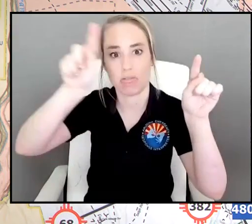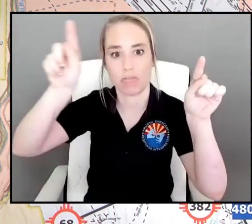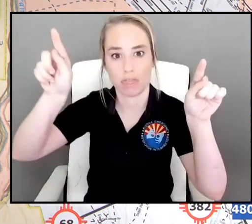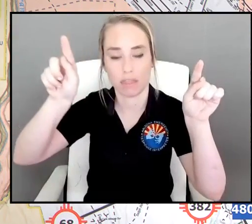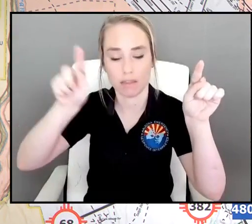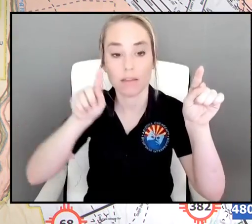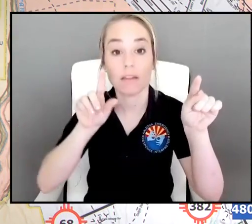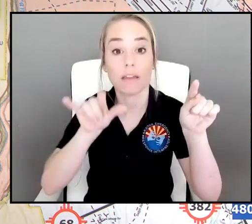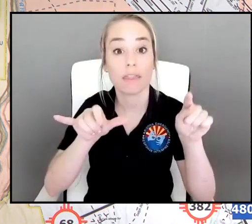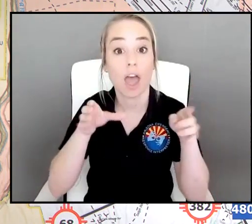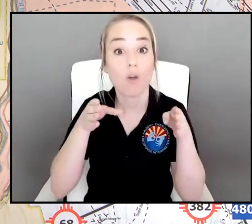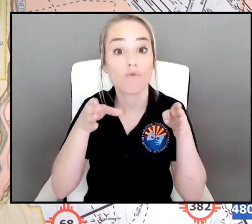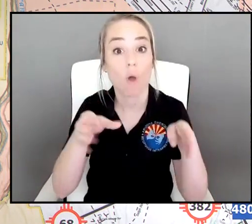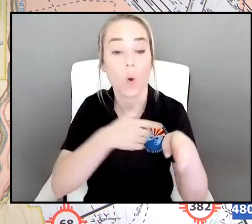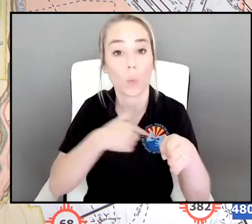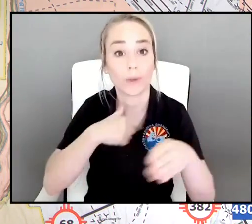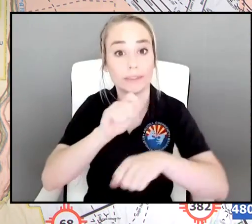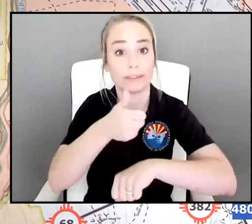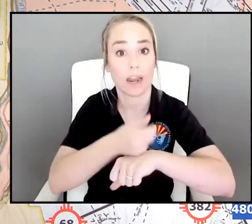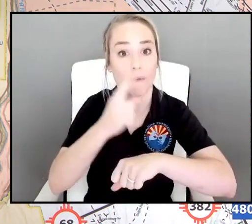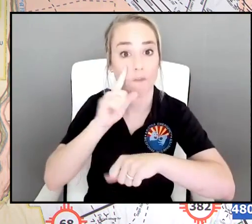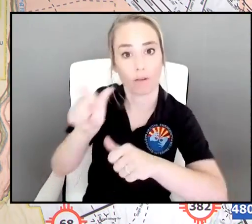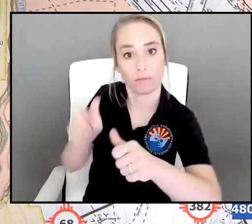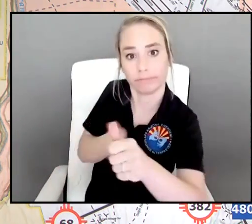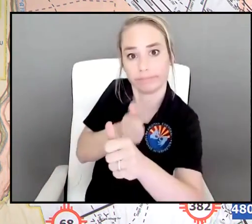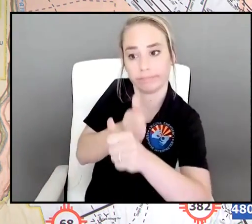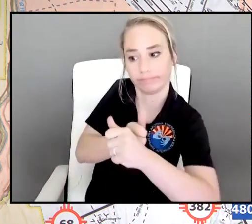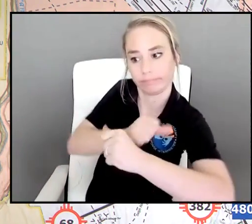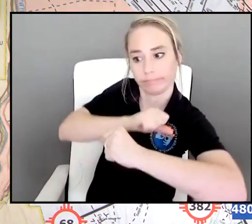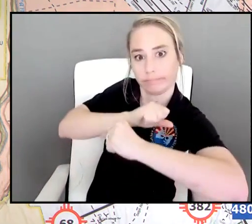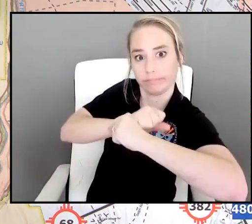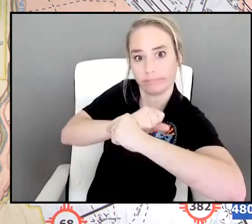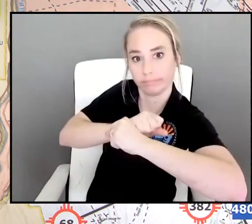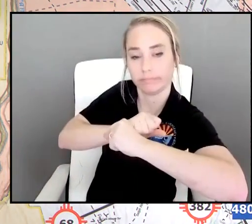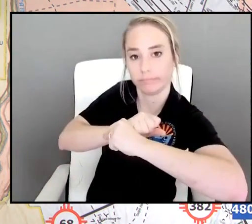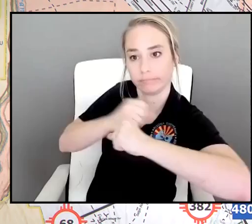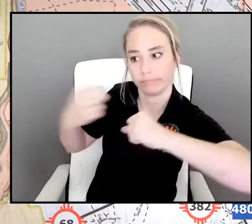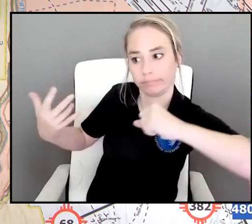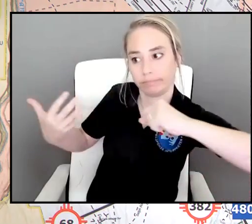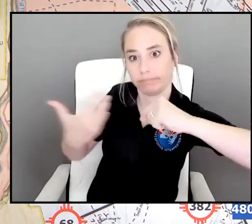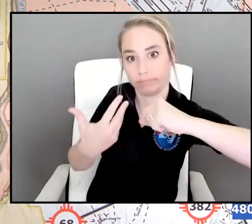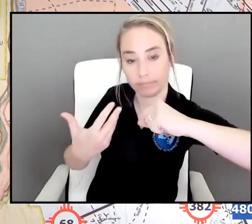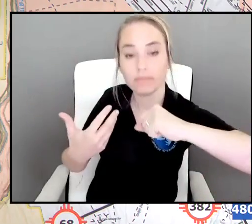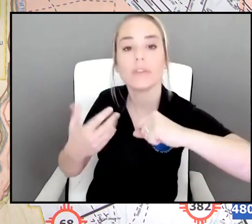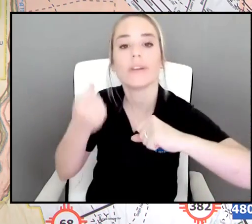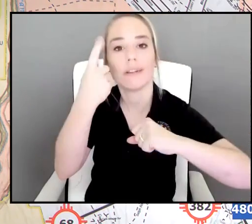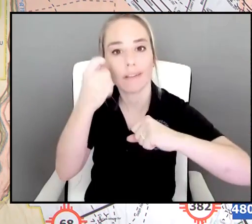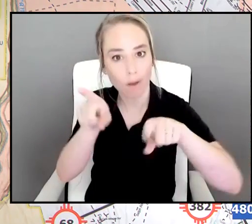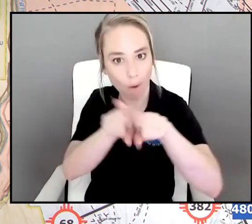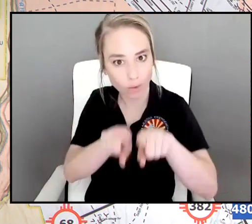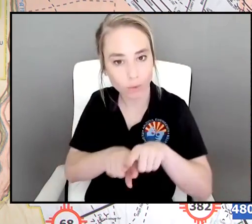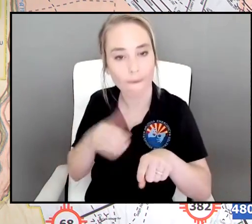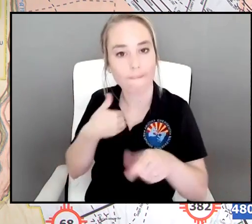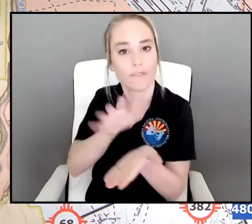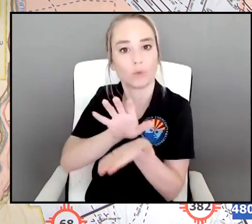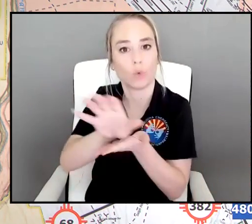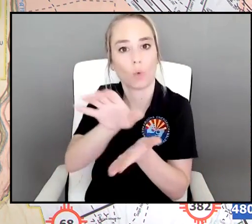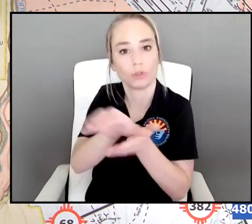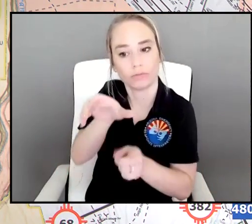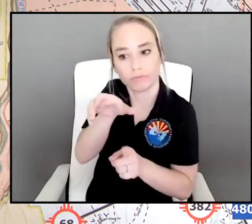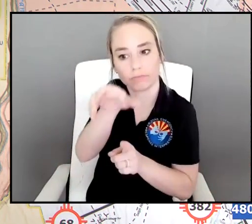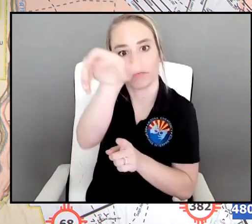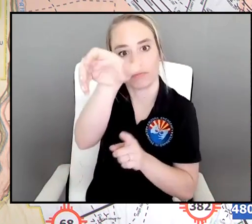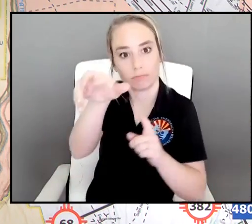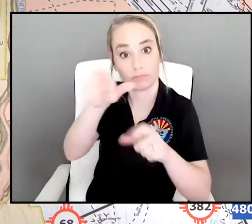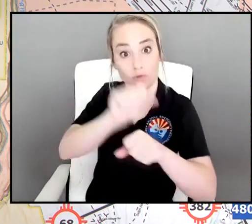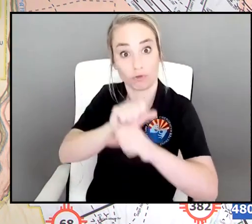was a contingency line that was put in. There's a dozer line on top of the ridge, and right on the north